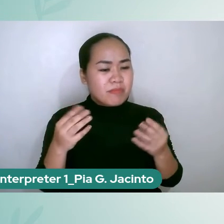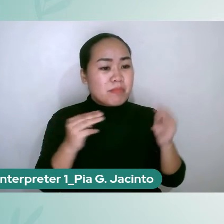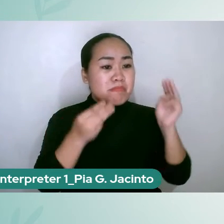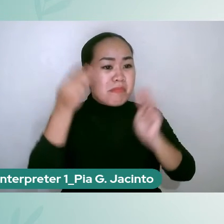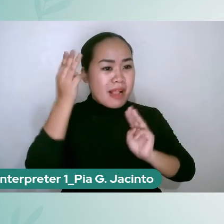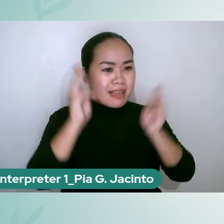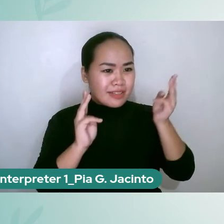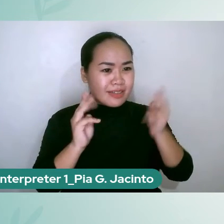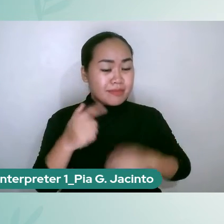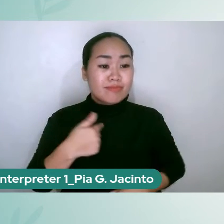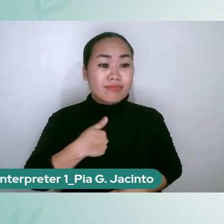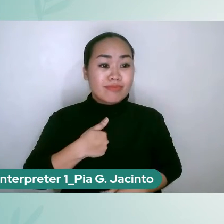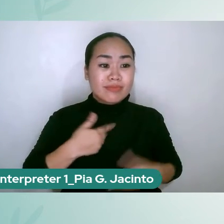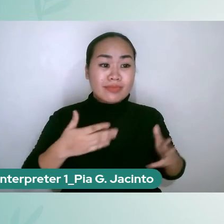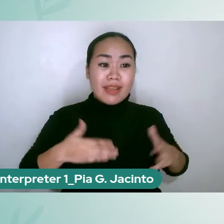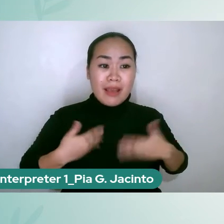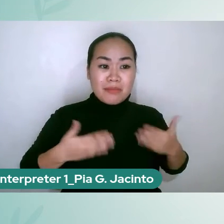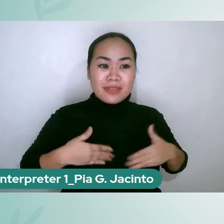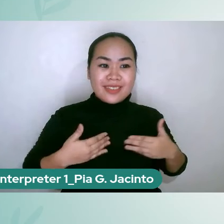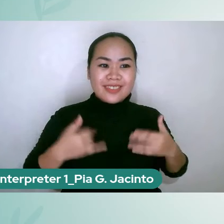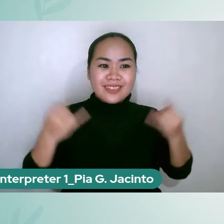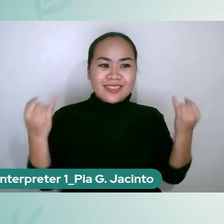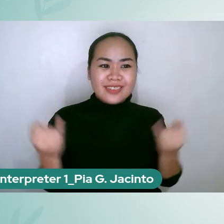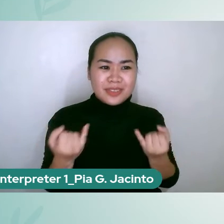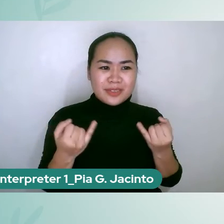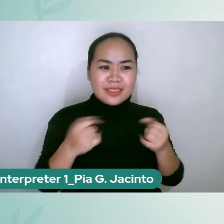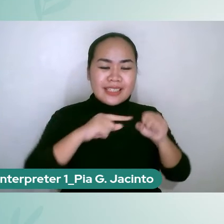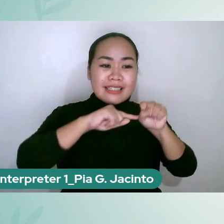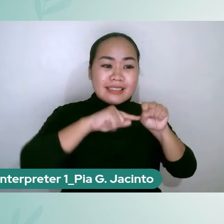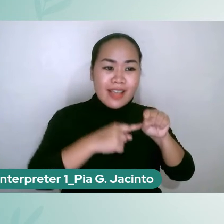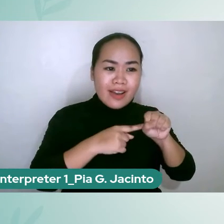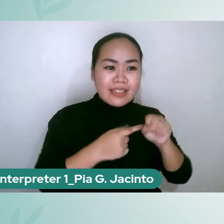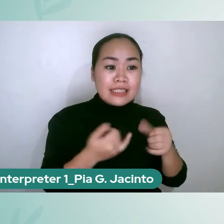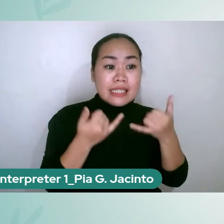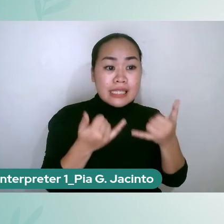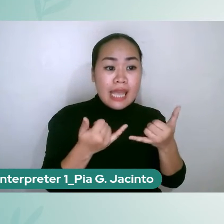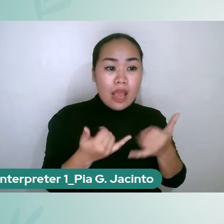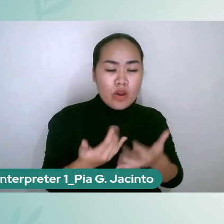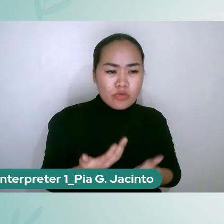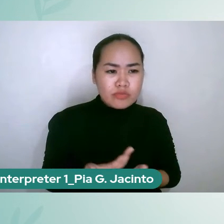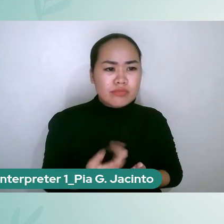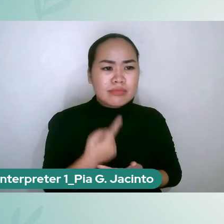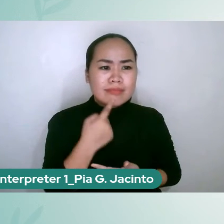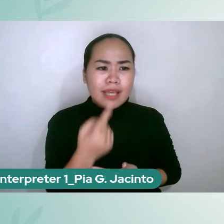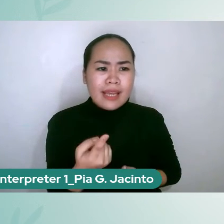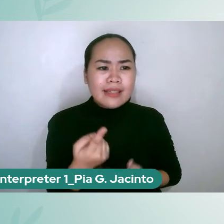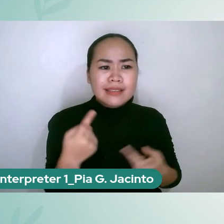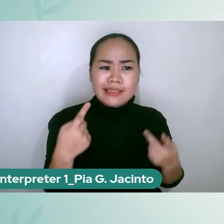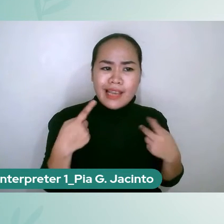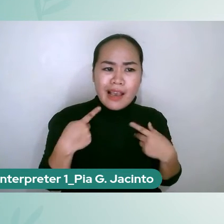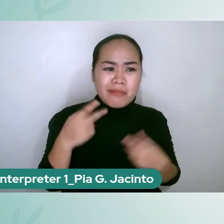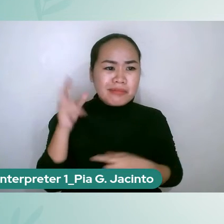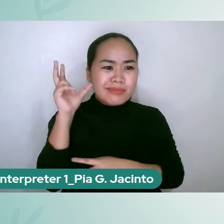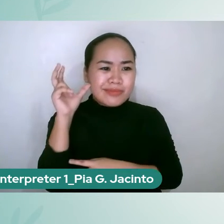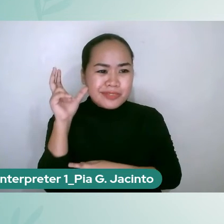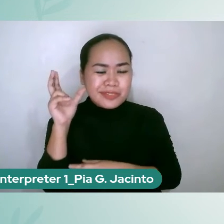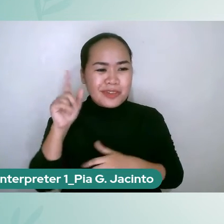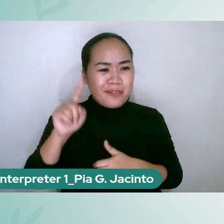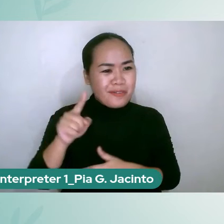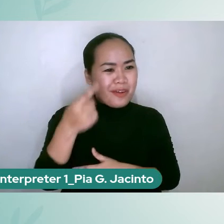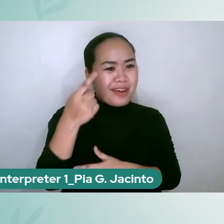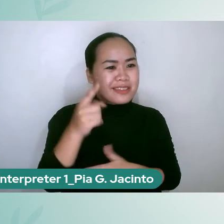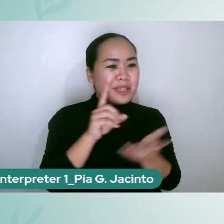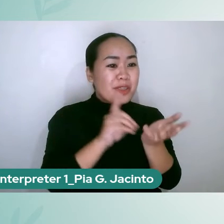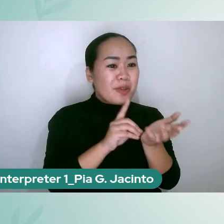to introduce, to start this introduction by saying that we will be hearing first from